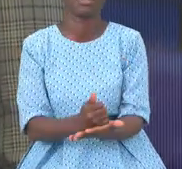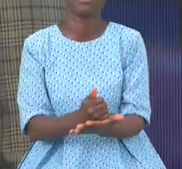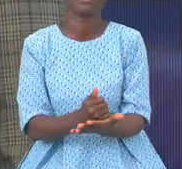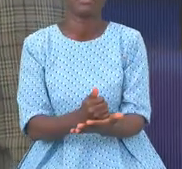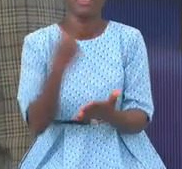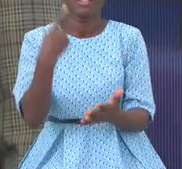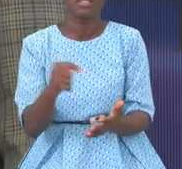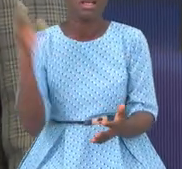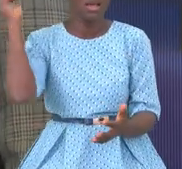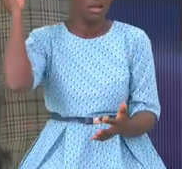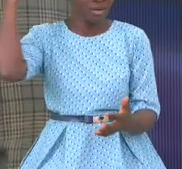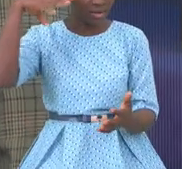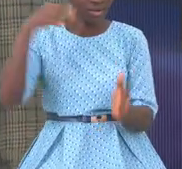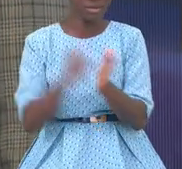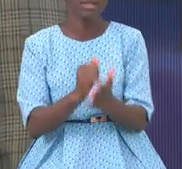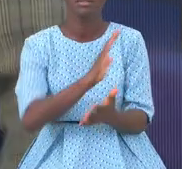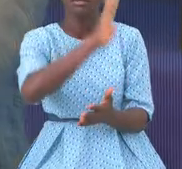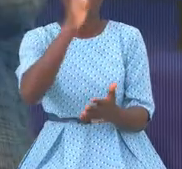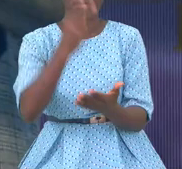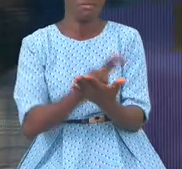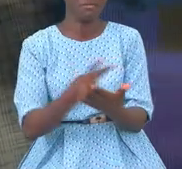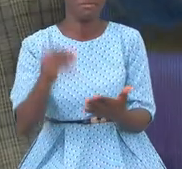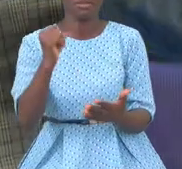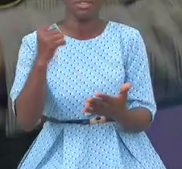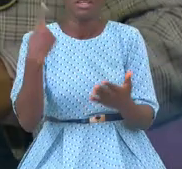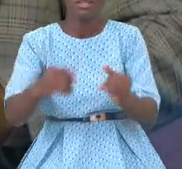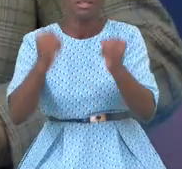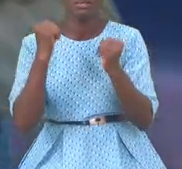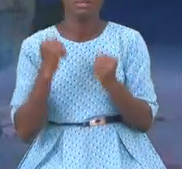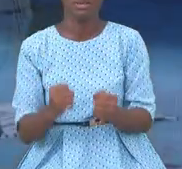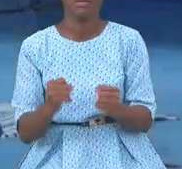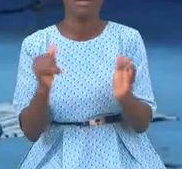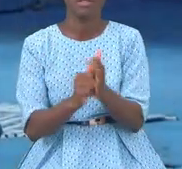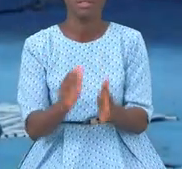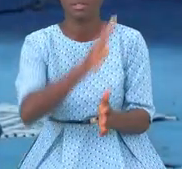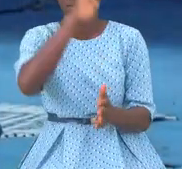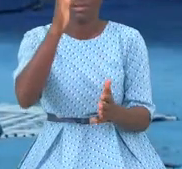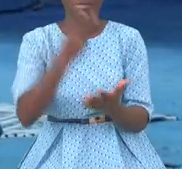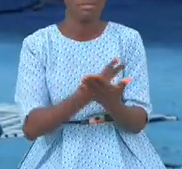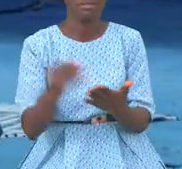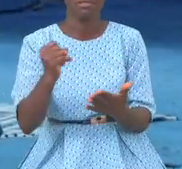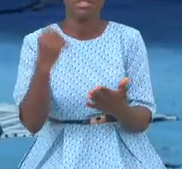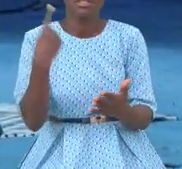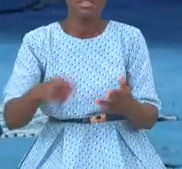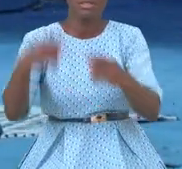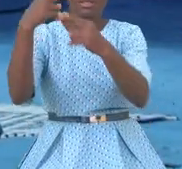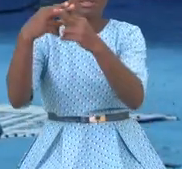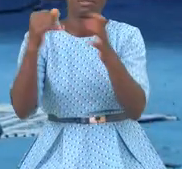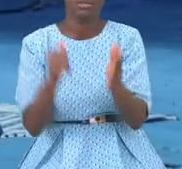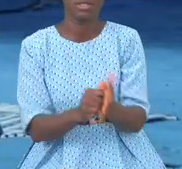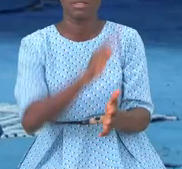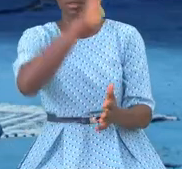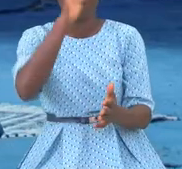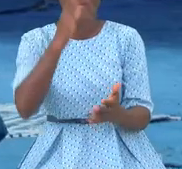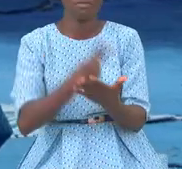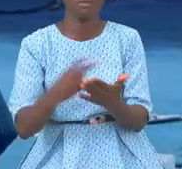fails, the power that never fails, the name that never fails, great grace